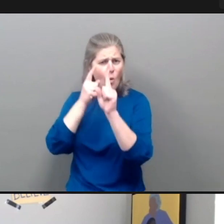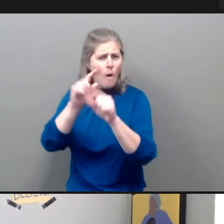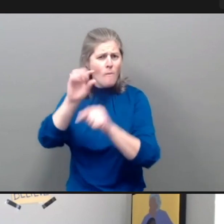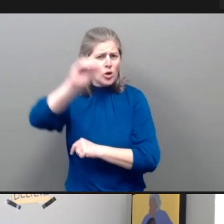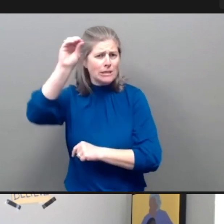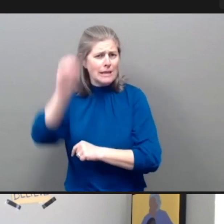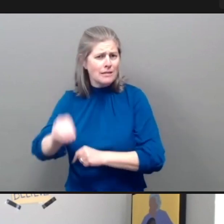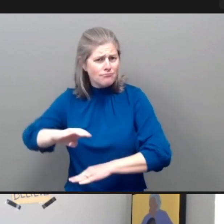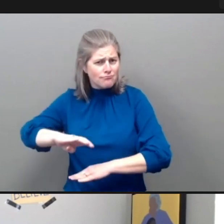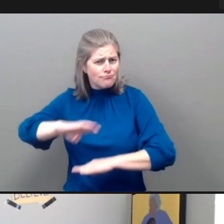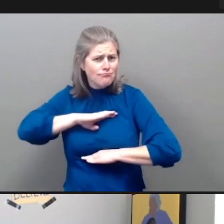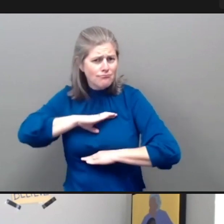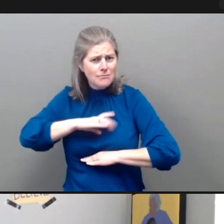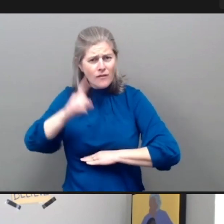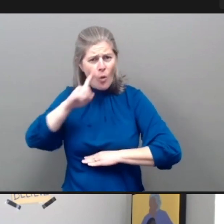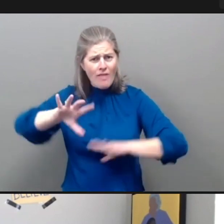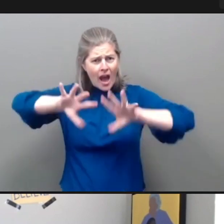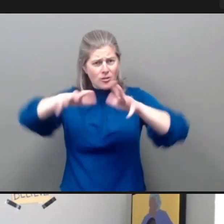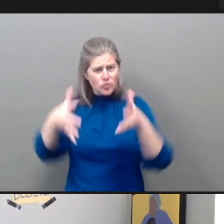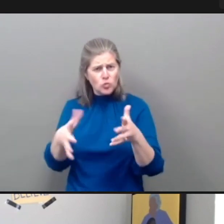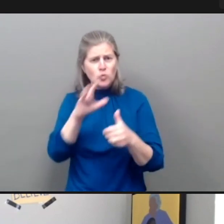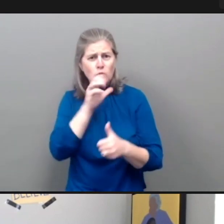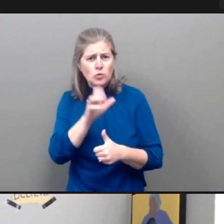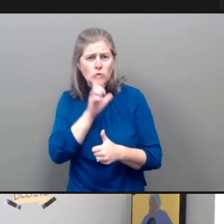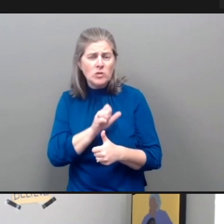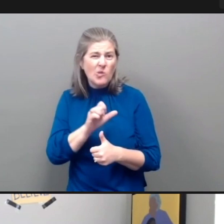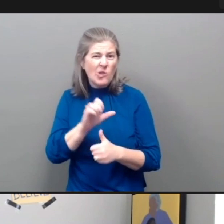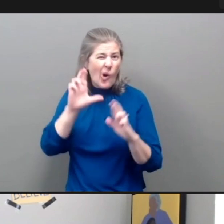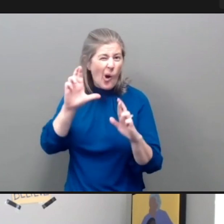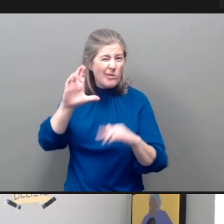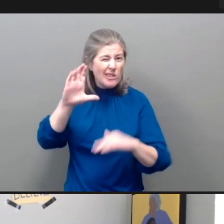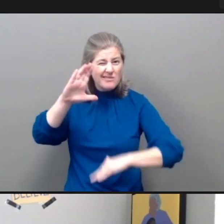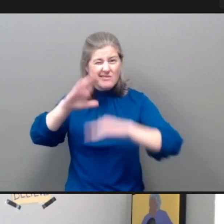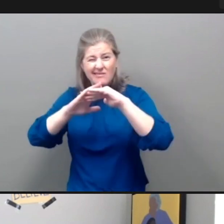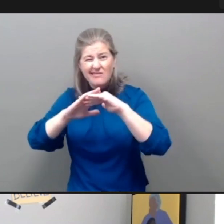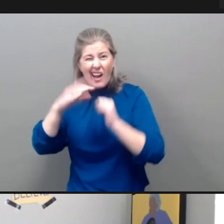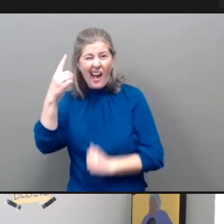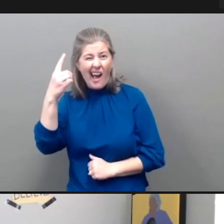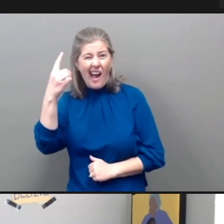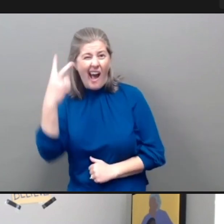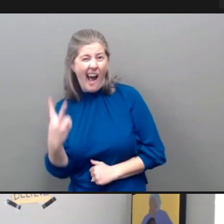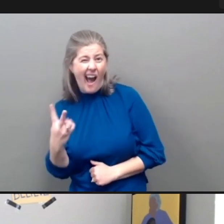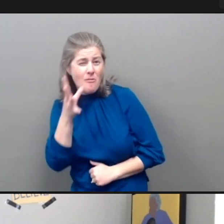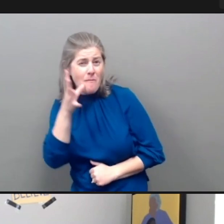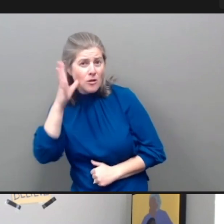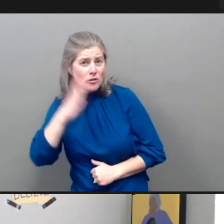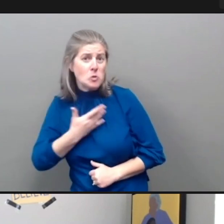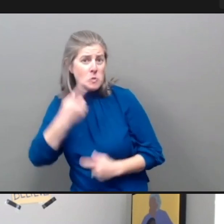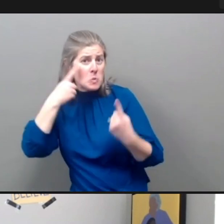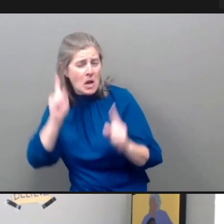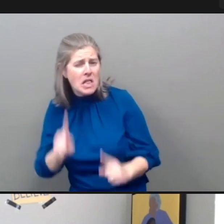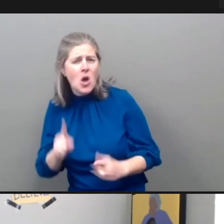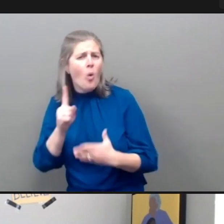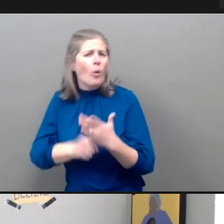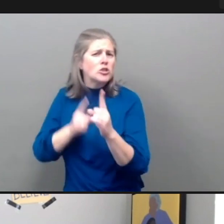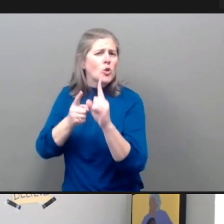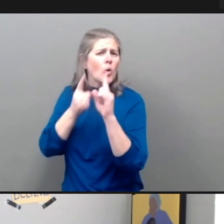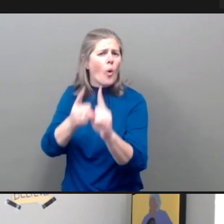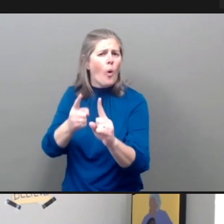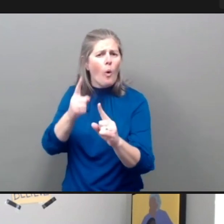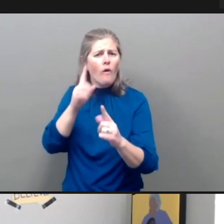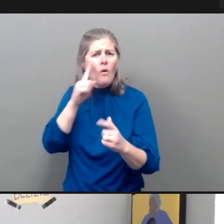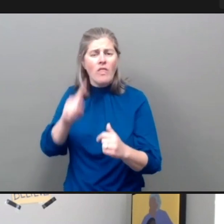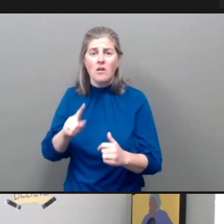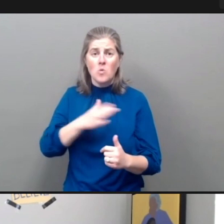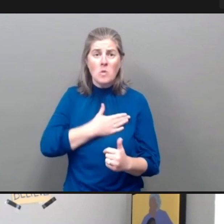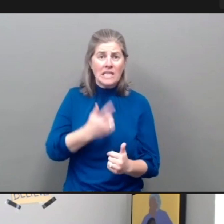to vaccinating that particular age group? Like, are we hoping to hit, you know, at least half of parents to agree to get their kids vaccinated? Are you willing to say